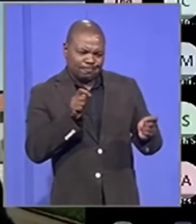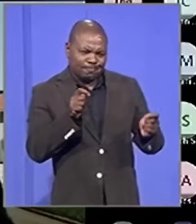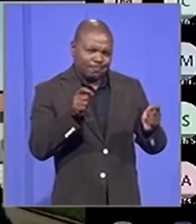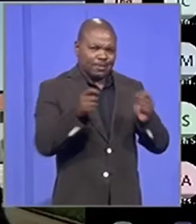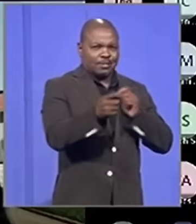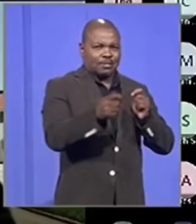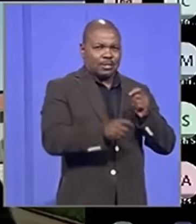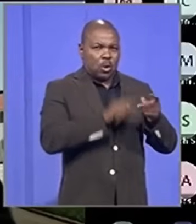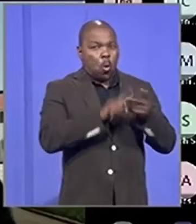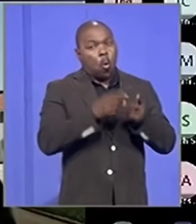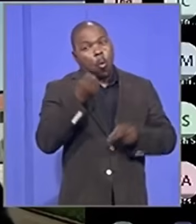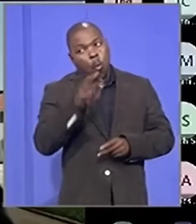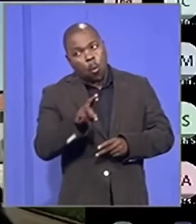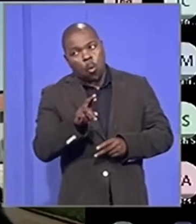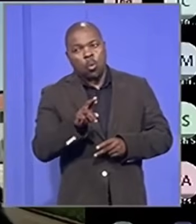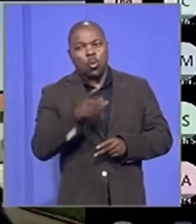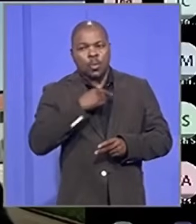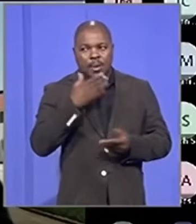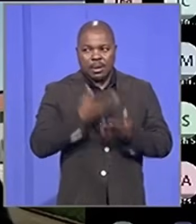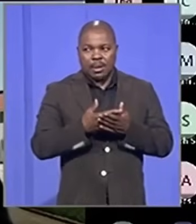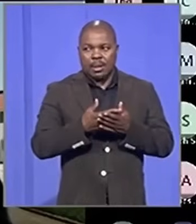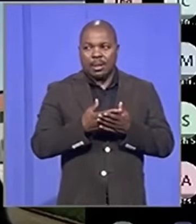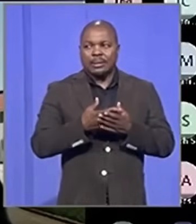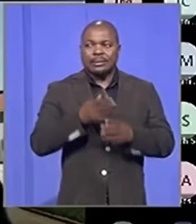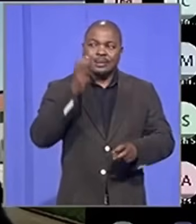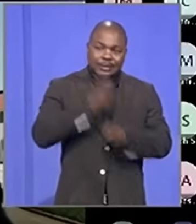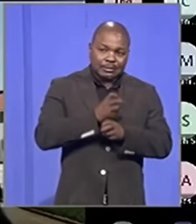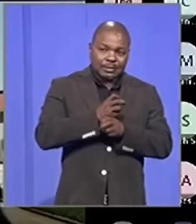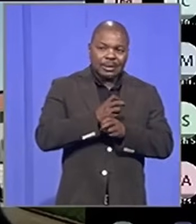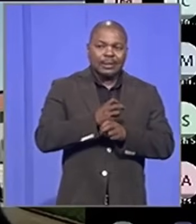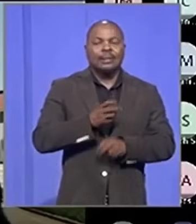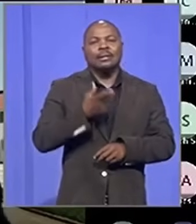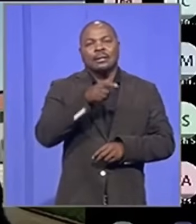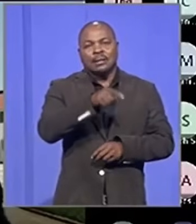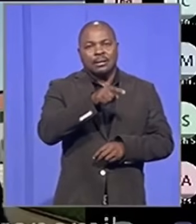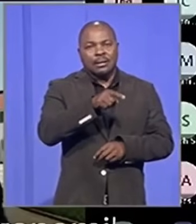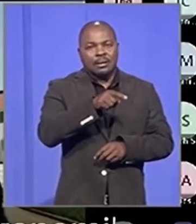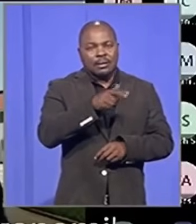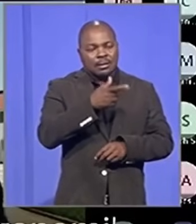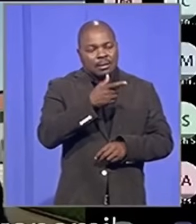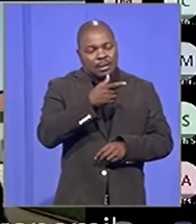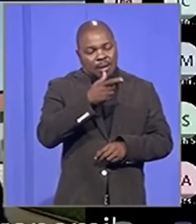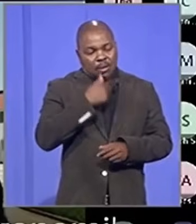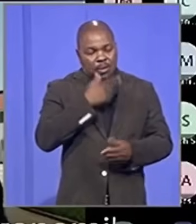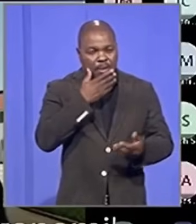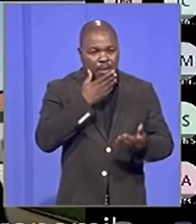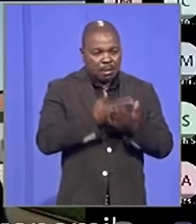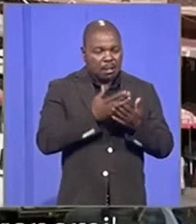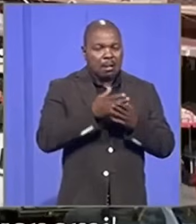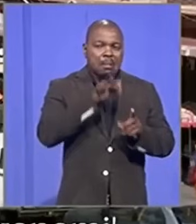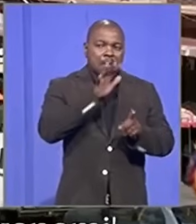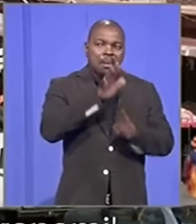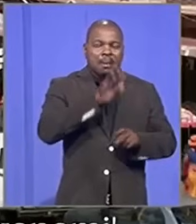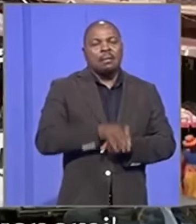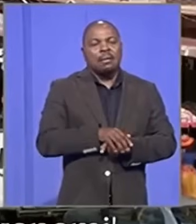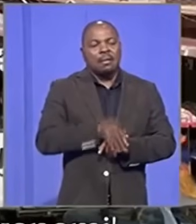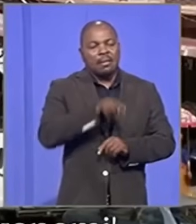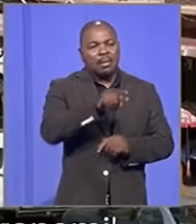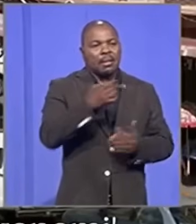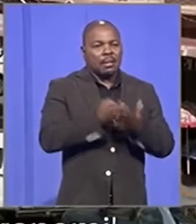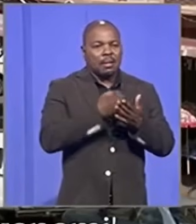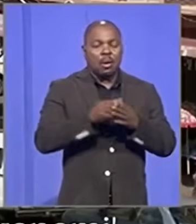going to perpetuate some of the difficulties that we are facing at the moment. Tsotlhe di